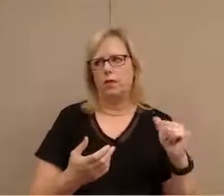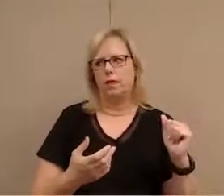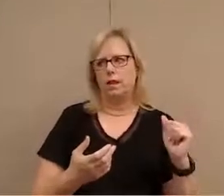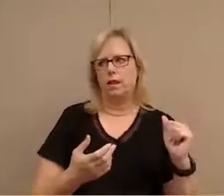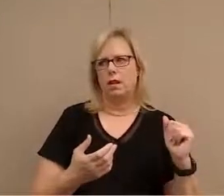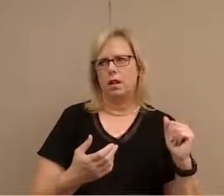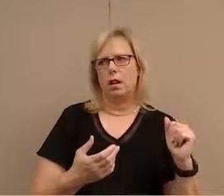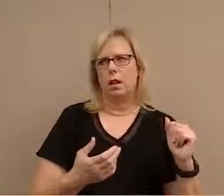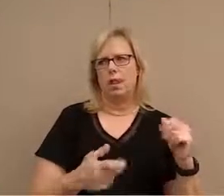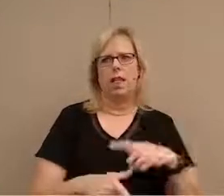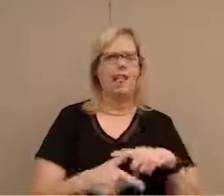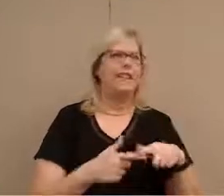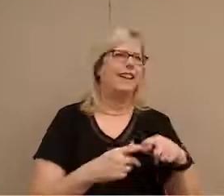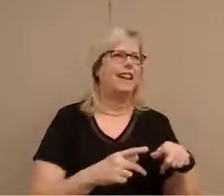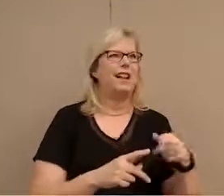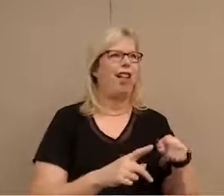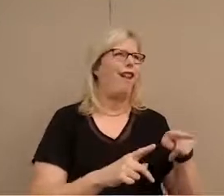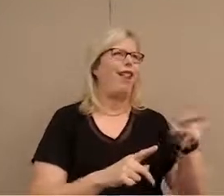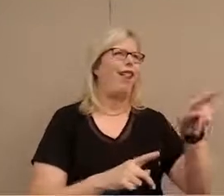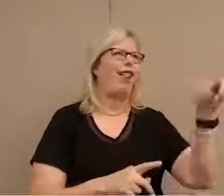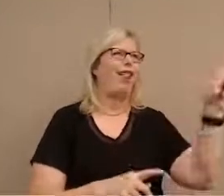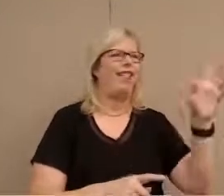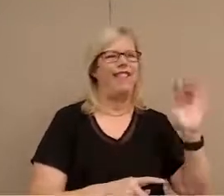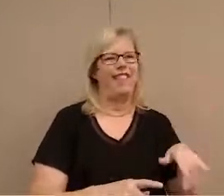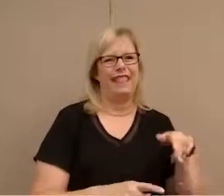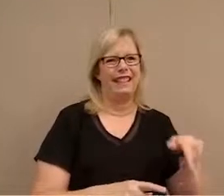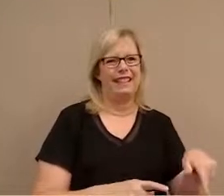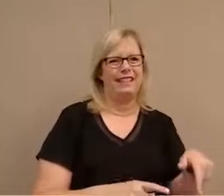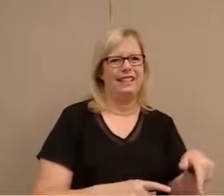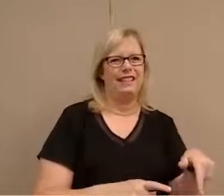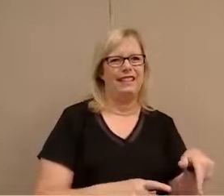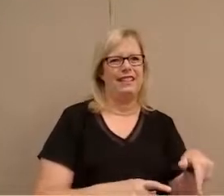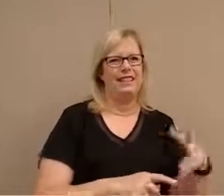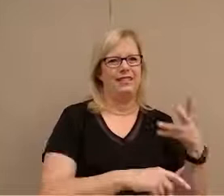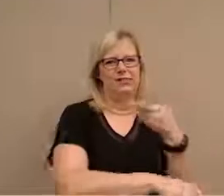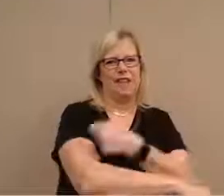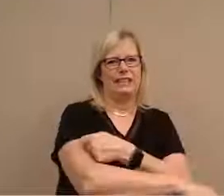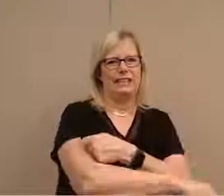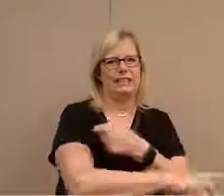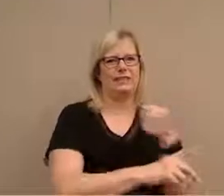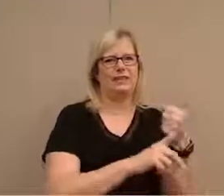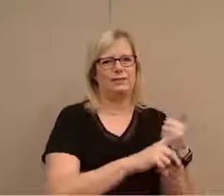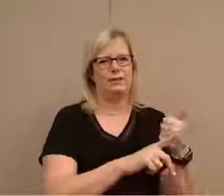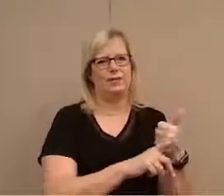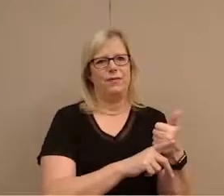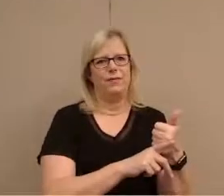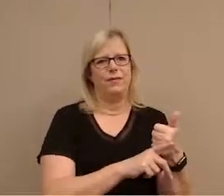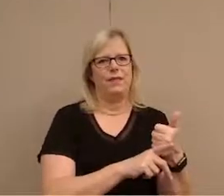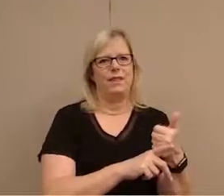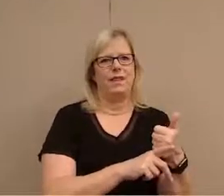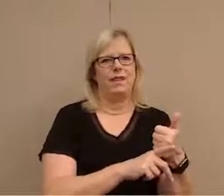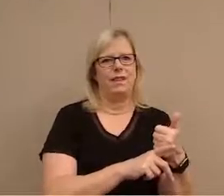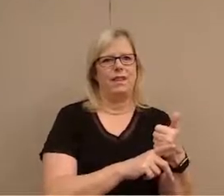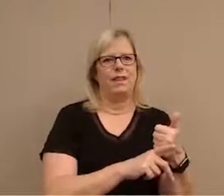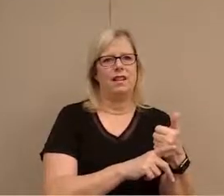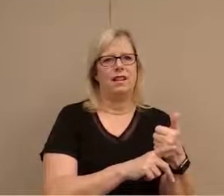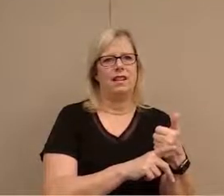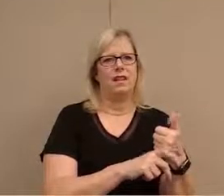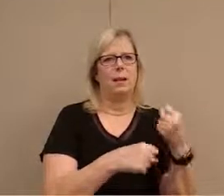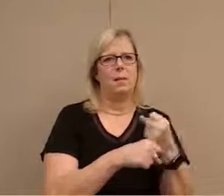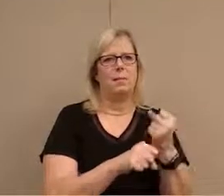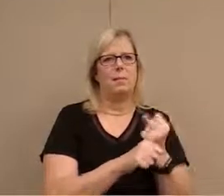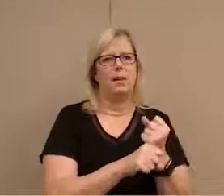and then you go the far out there who think that this is a vaccine that is